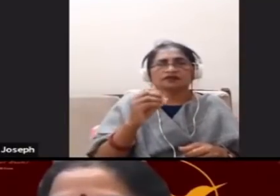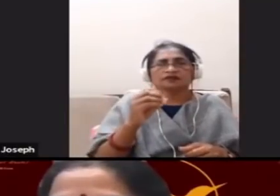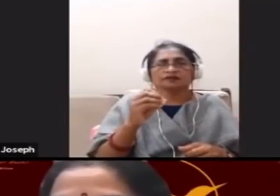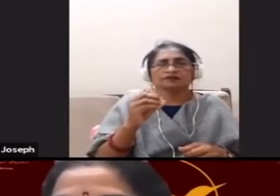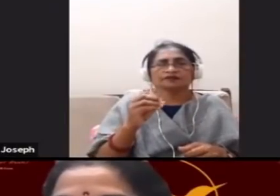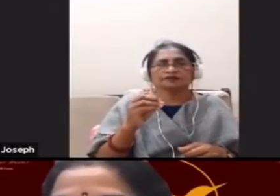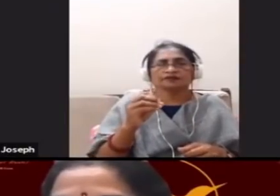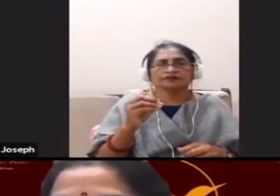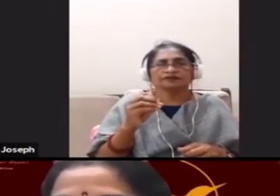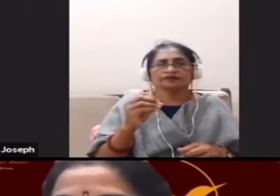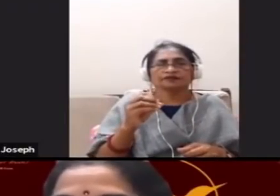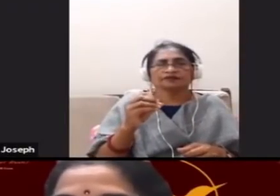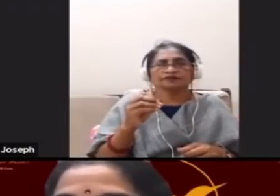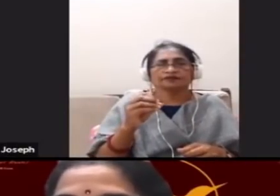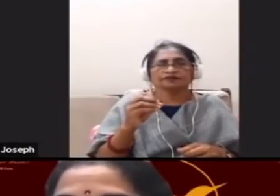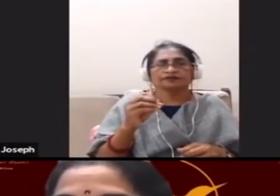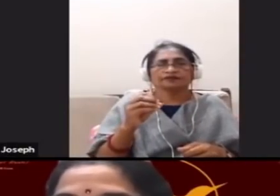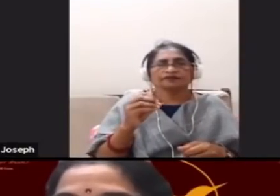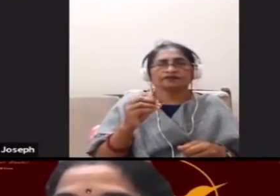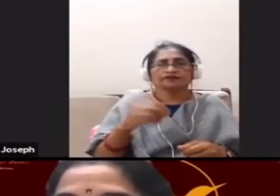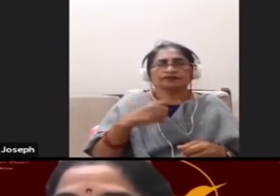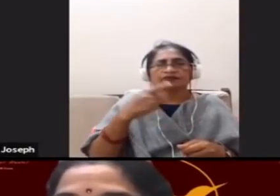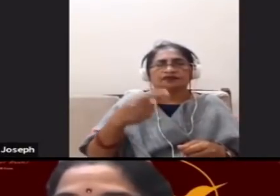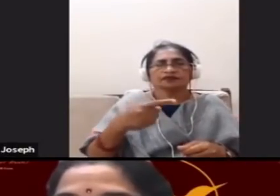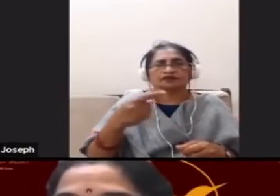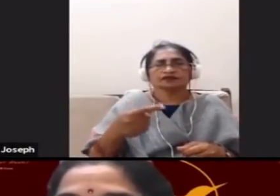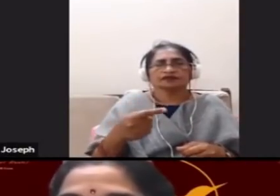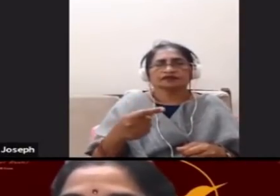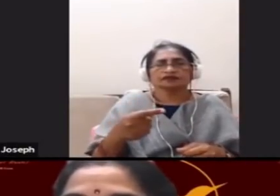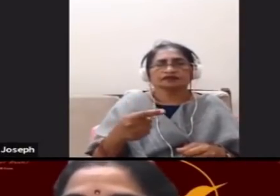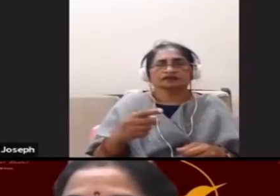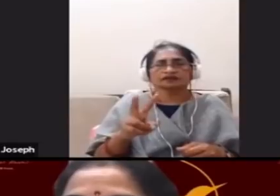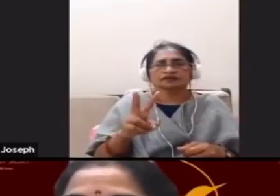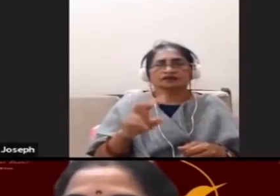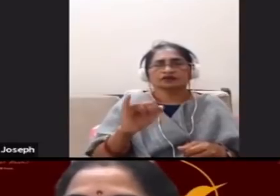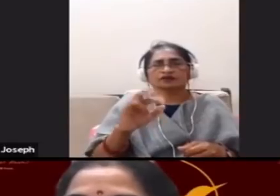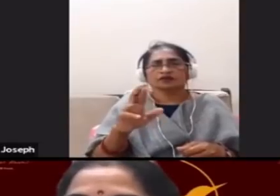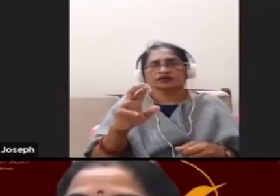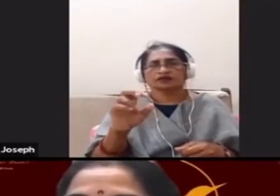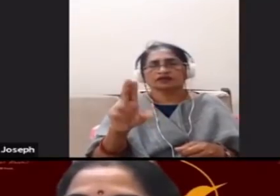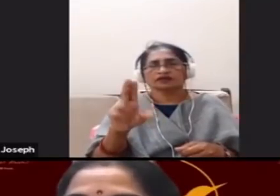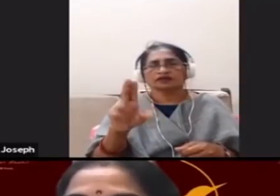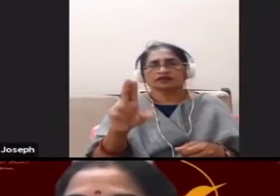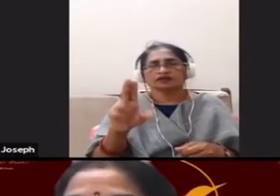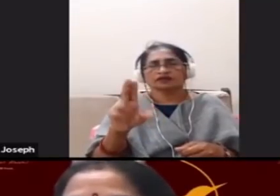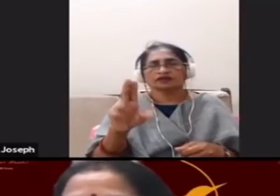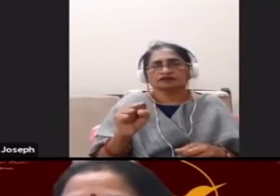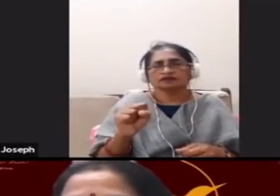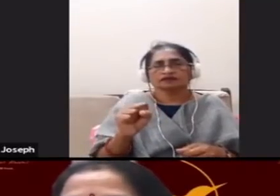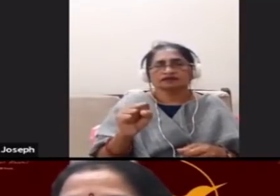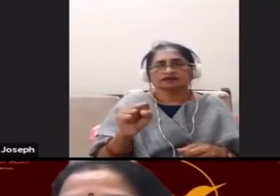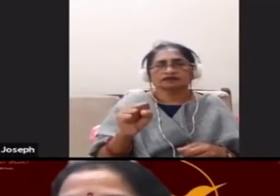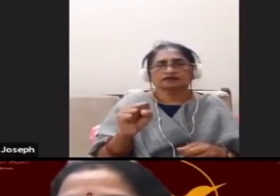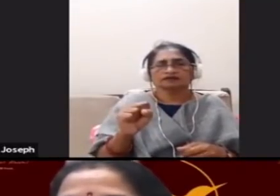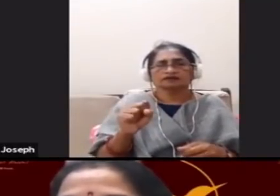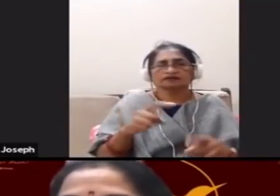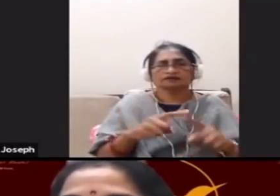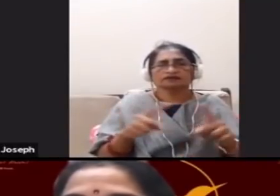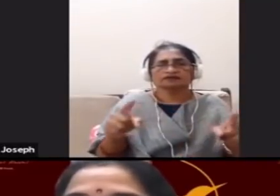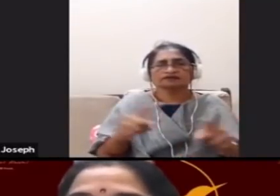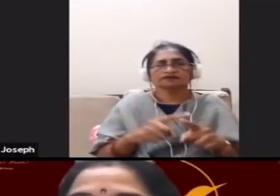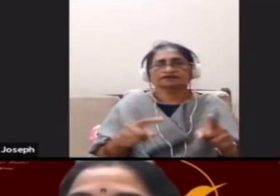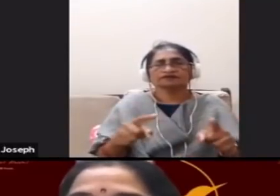standard operating procedures set to curb the virus. Ladies and gentlemen, the third day of December